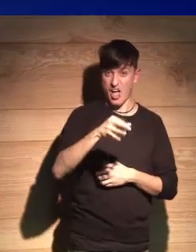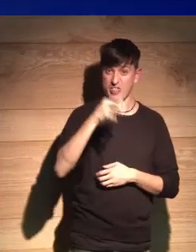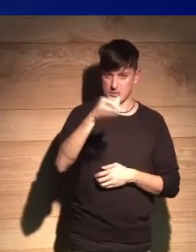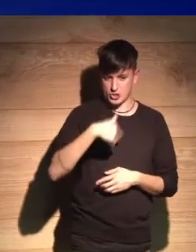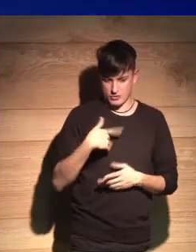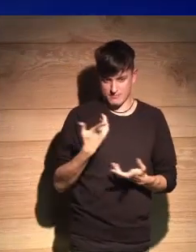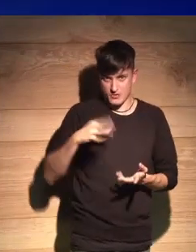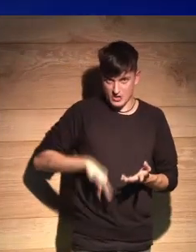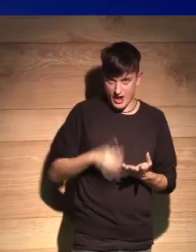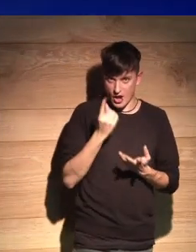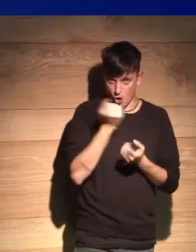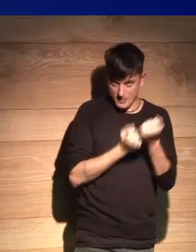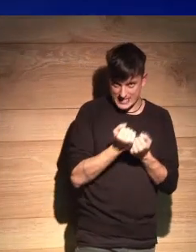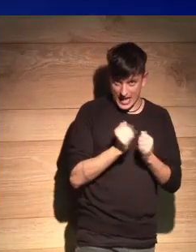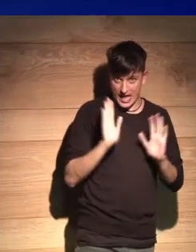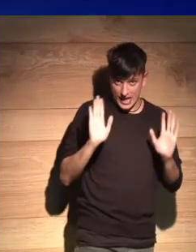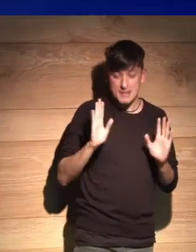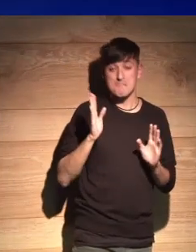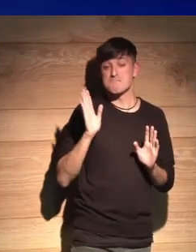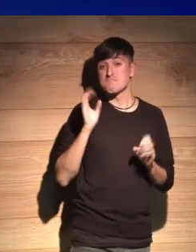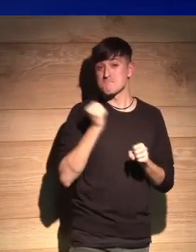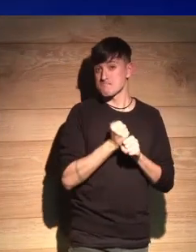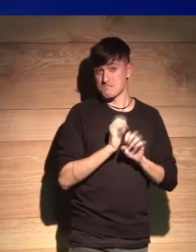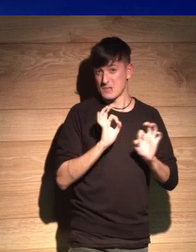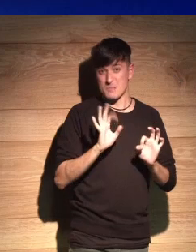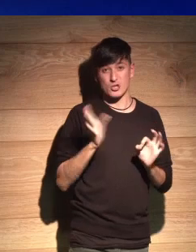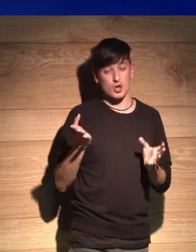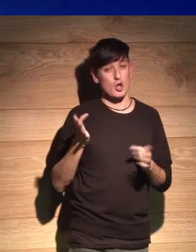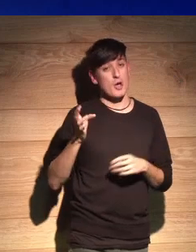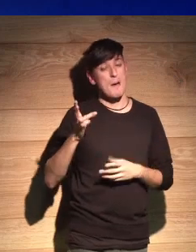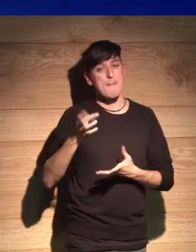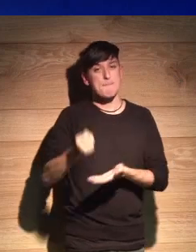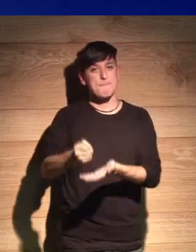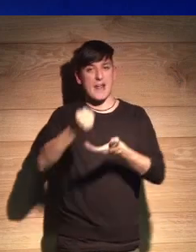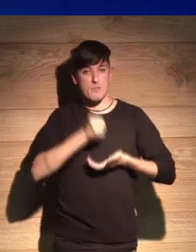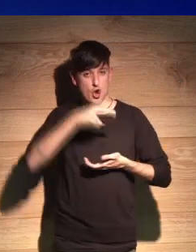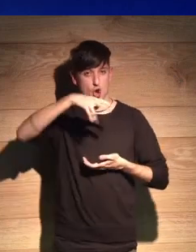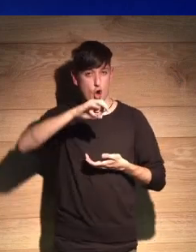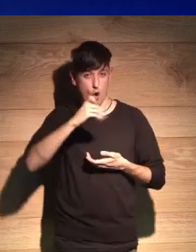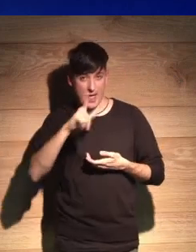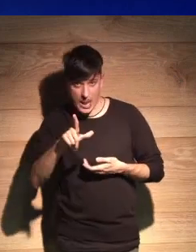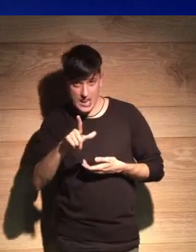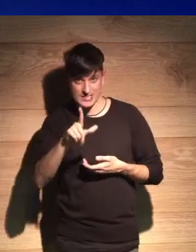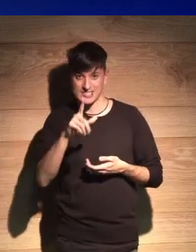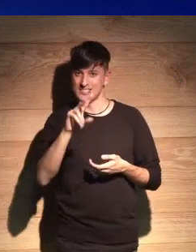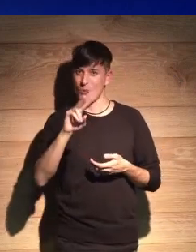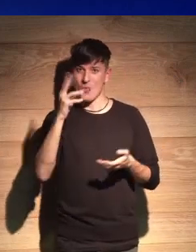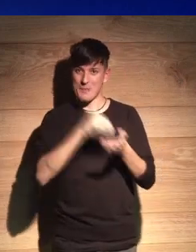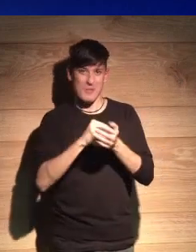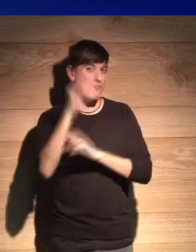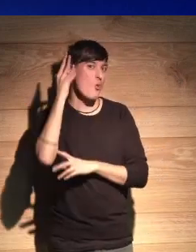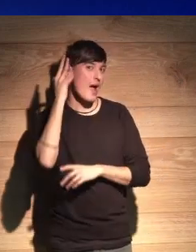an economist, I'd like to mention another important woman,